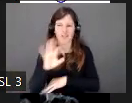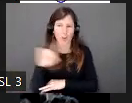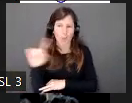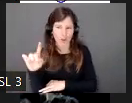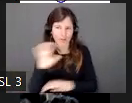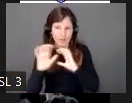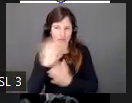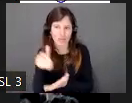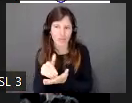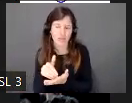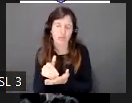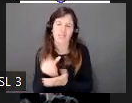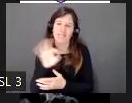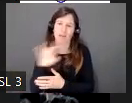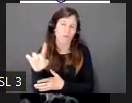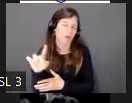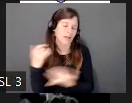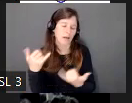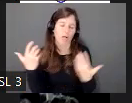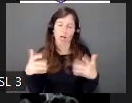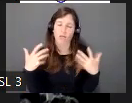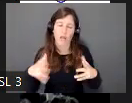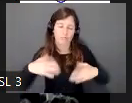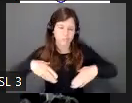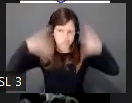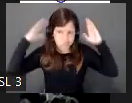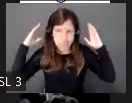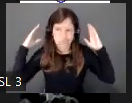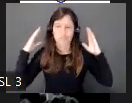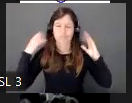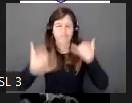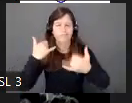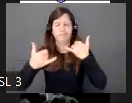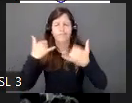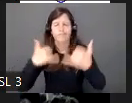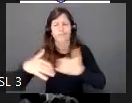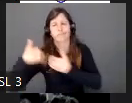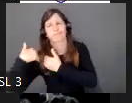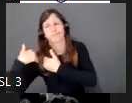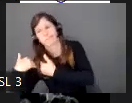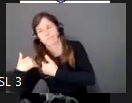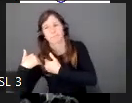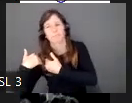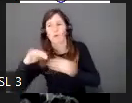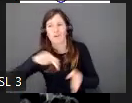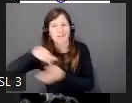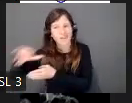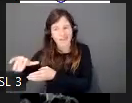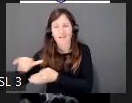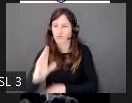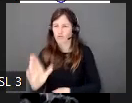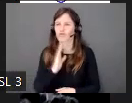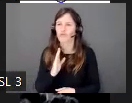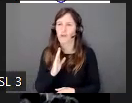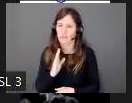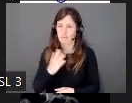problematic as our 911 centers are overburdened on a 24/7 basis. So they can come direct to us, and we have forms and